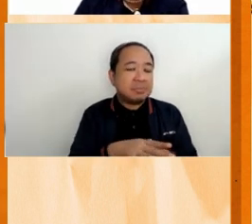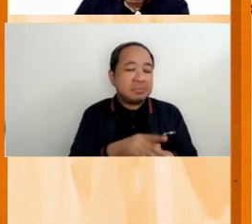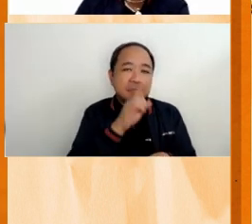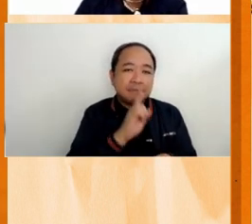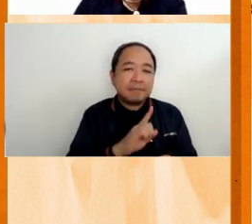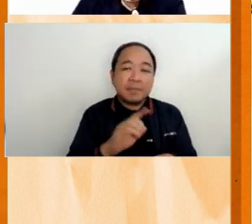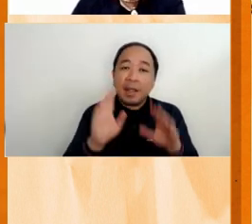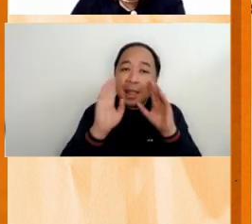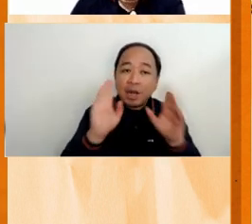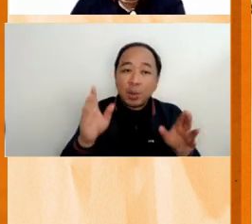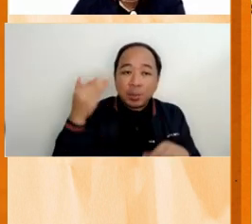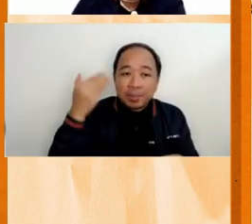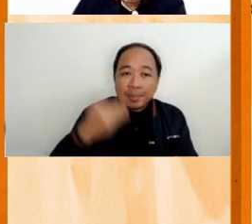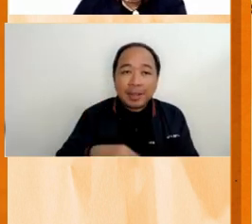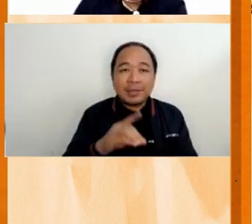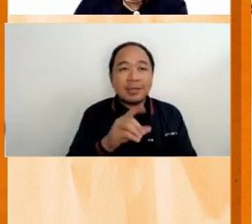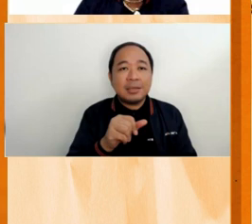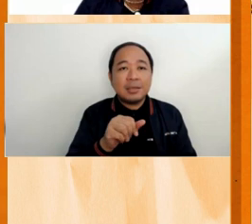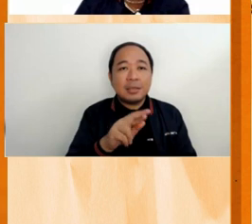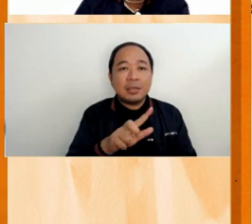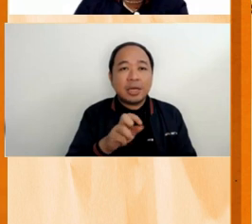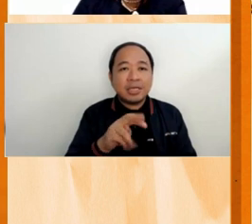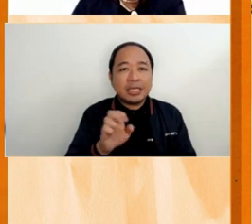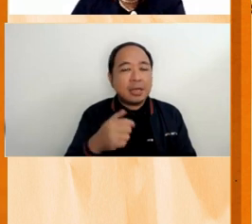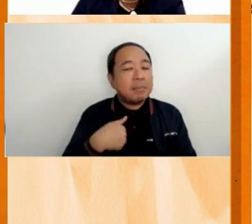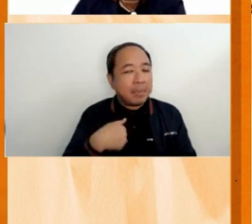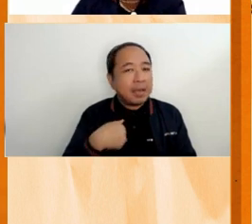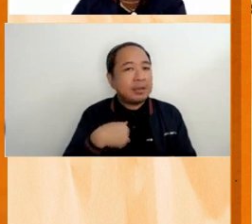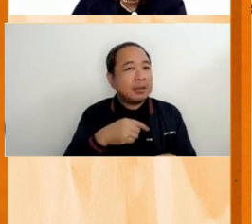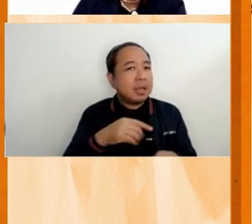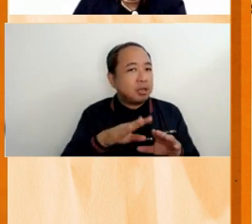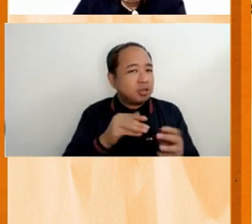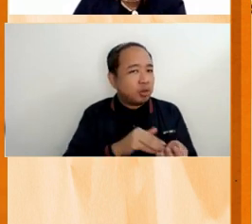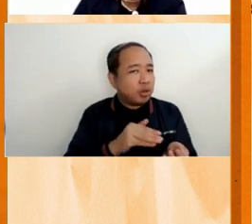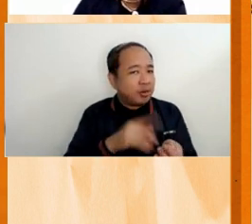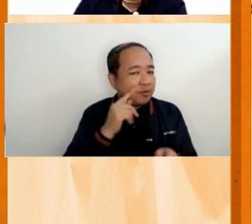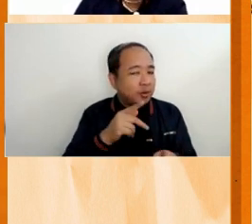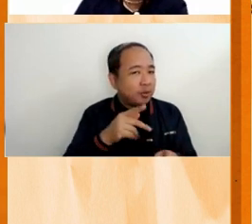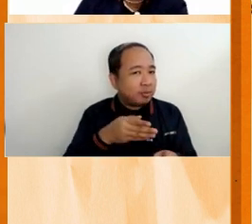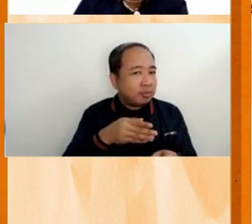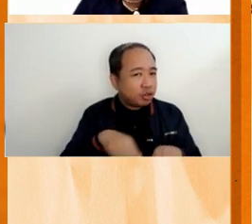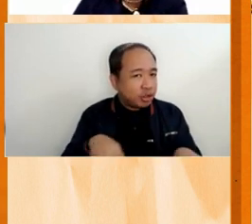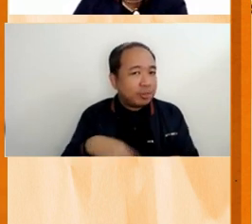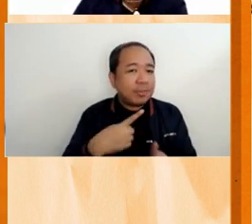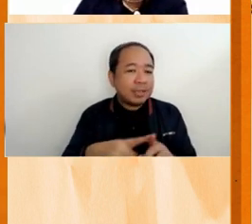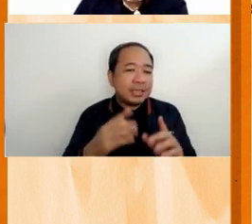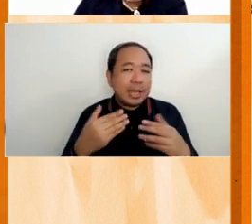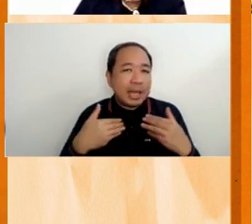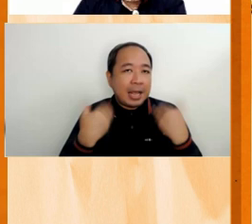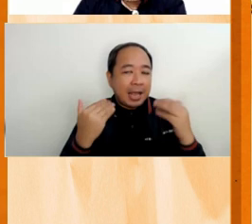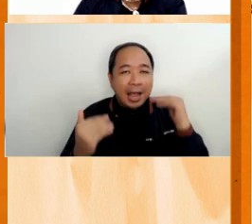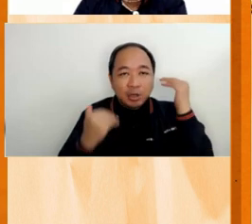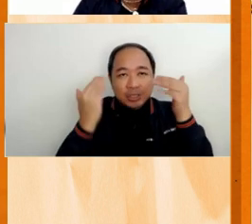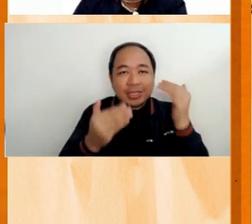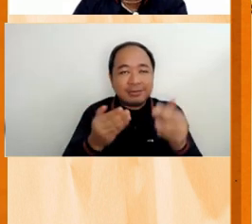be with you today, all passionate advocates for our children. And I'd like to thank the Child Protection Network for inviting me